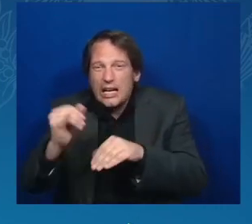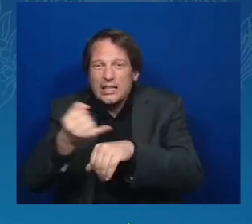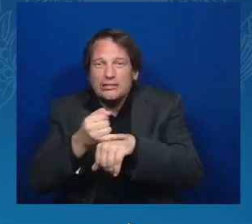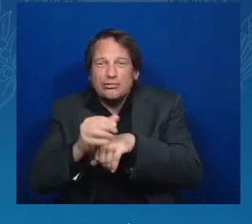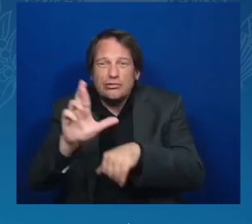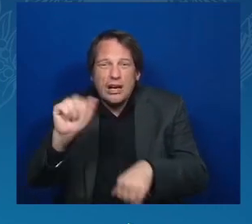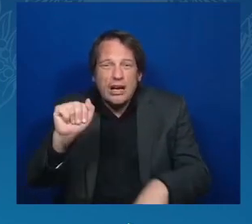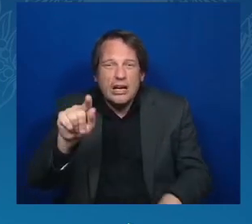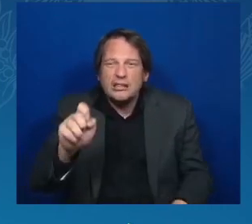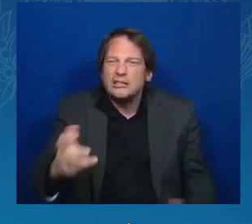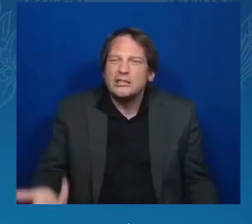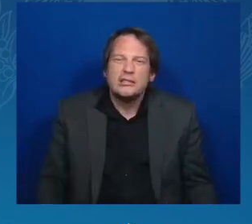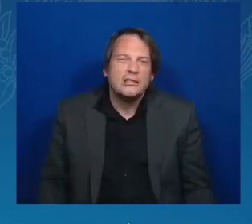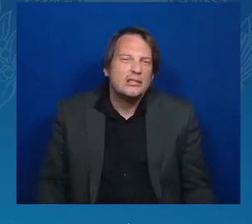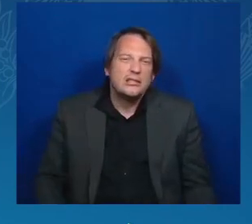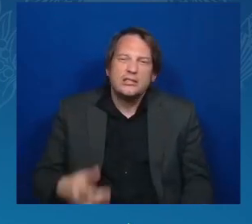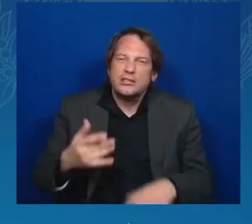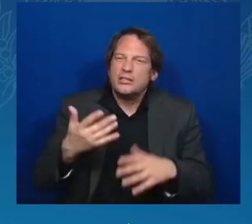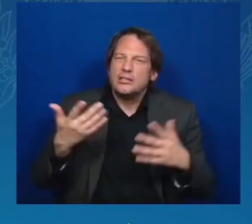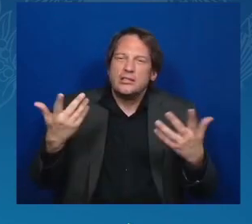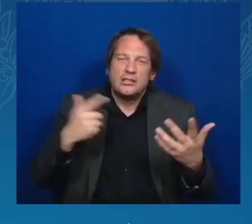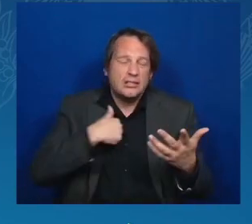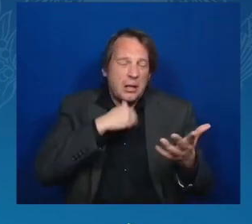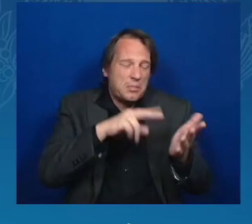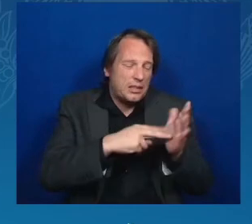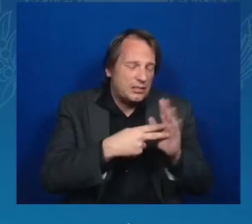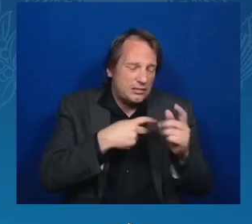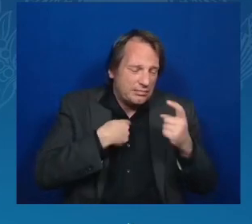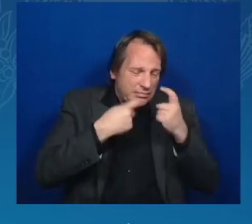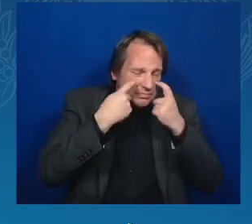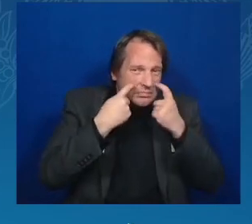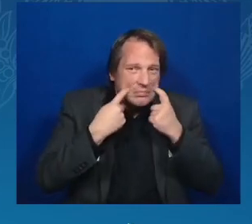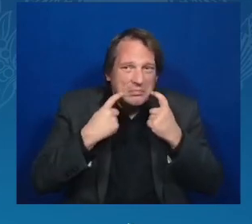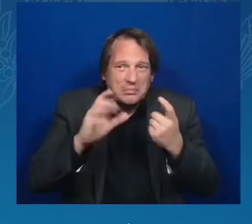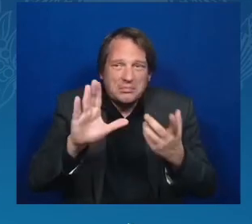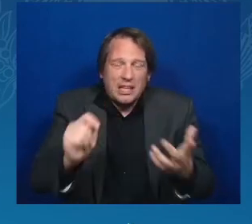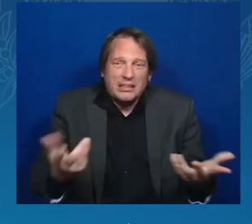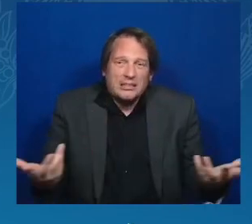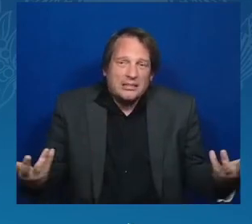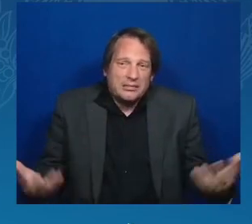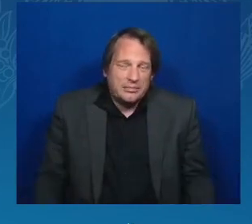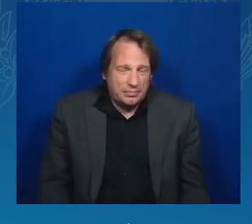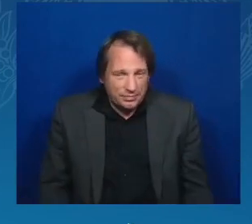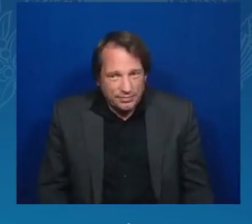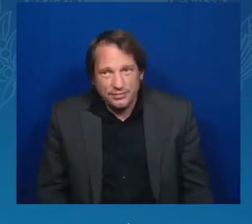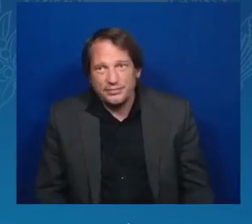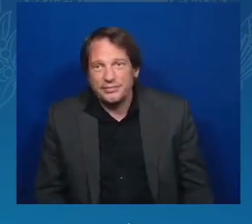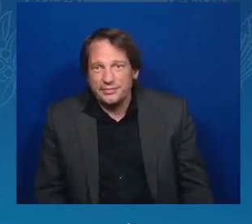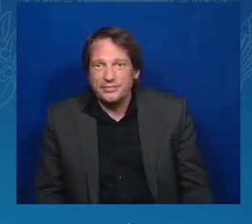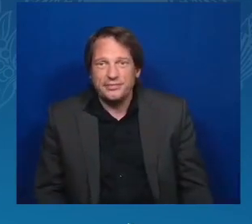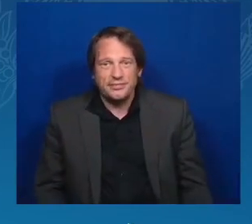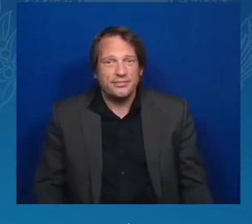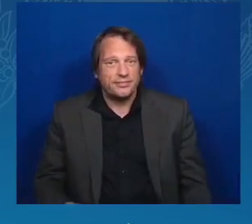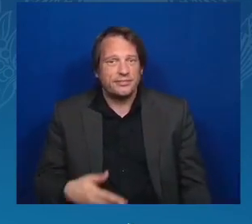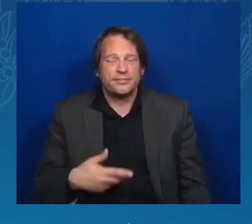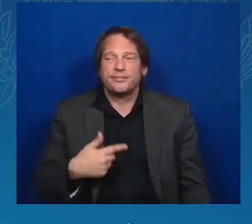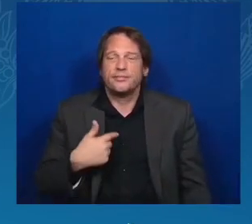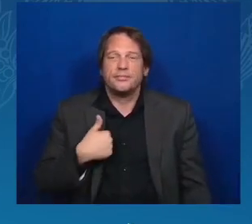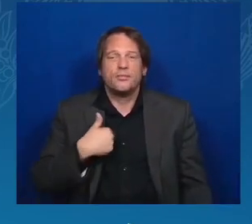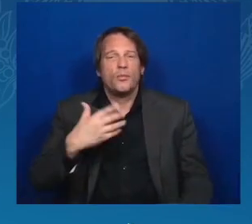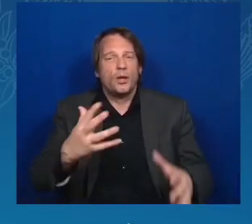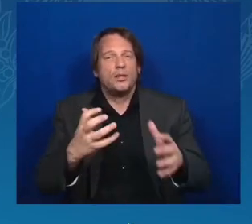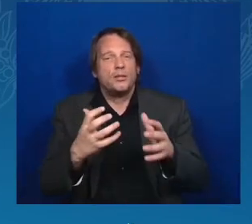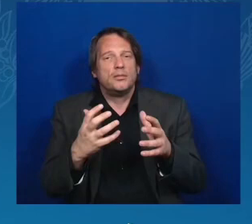but. Let her tell you about the book that you shared. So, Madam Vice